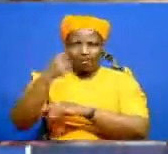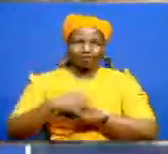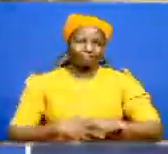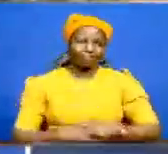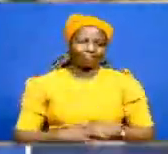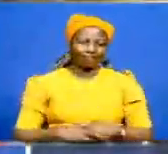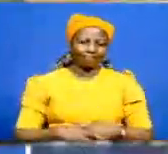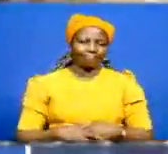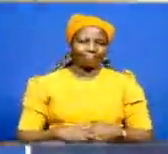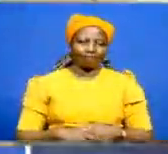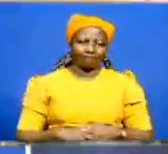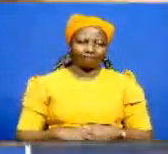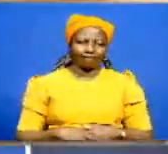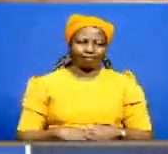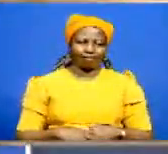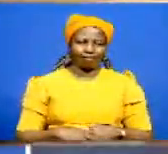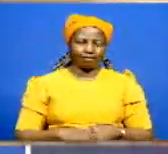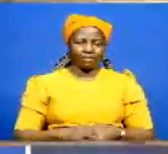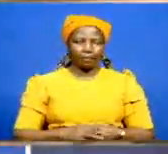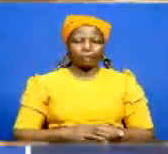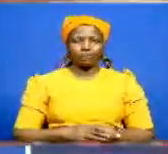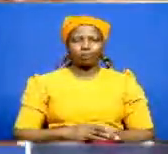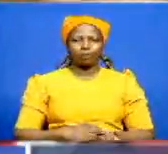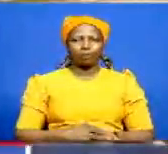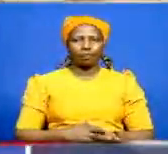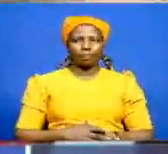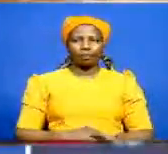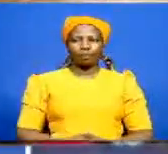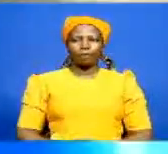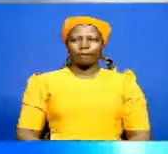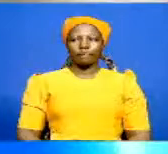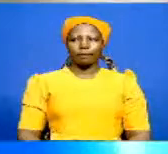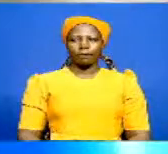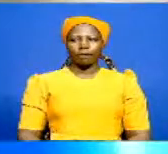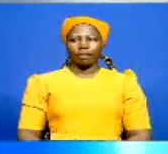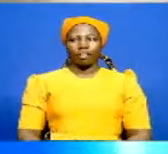Beatrice Getonye Ngetich, Channel 1 News.